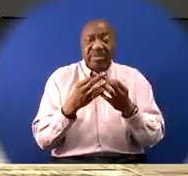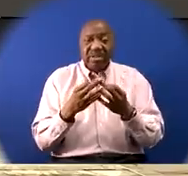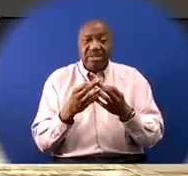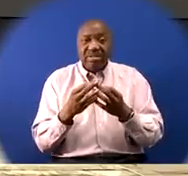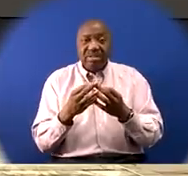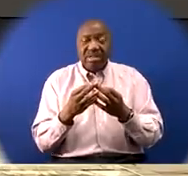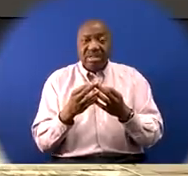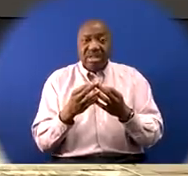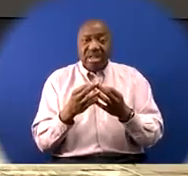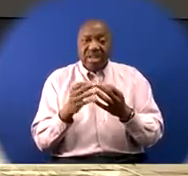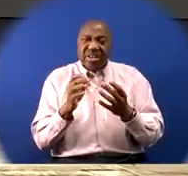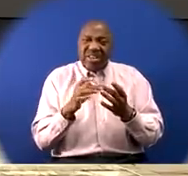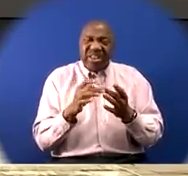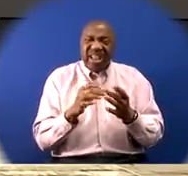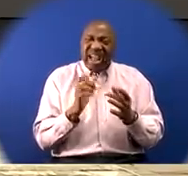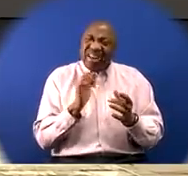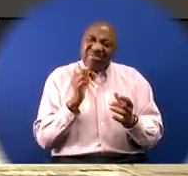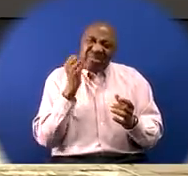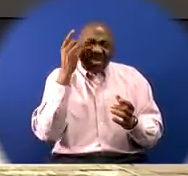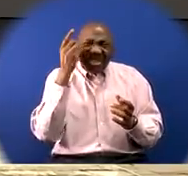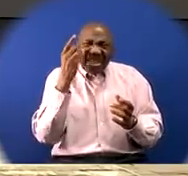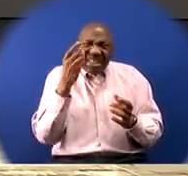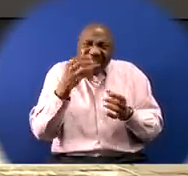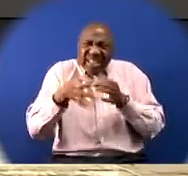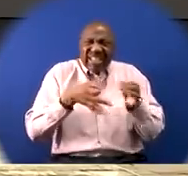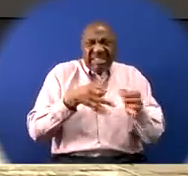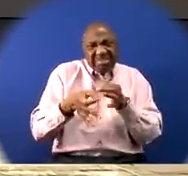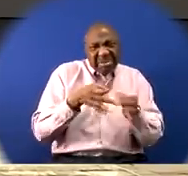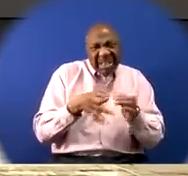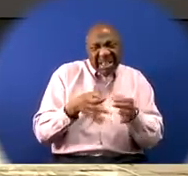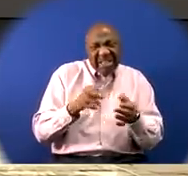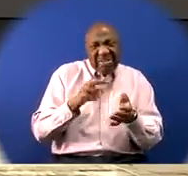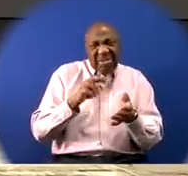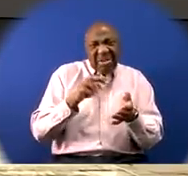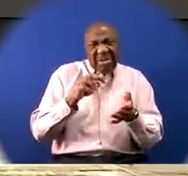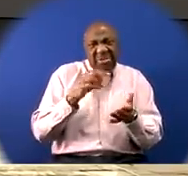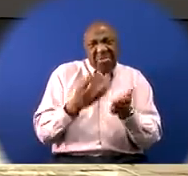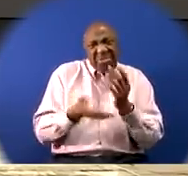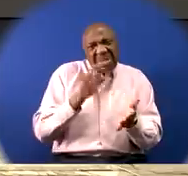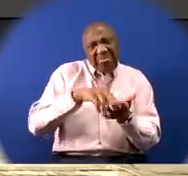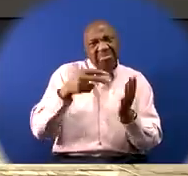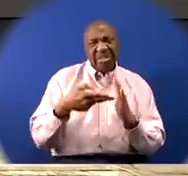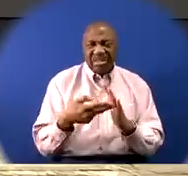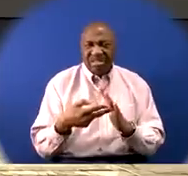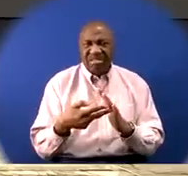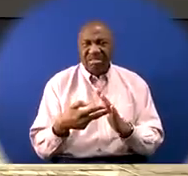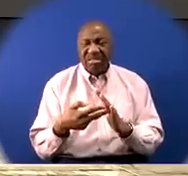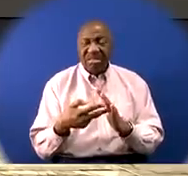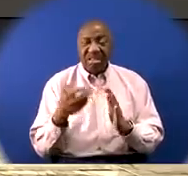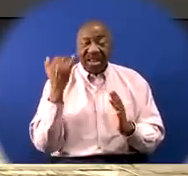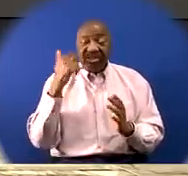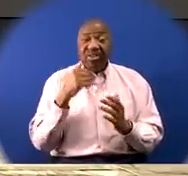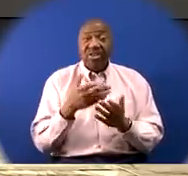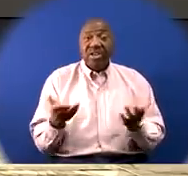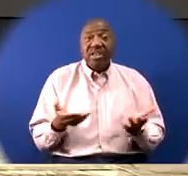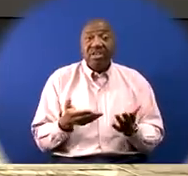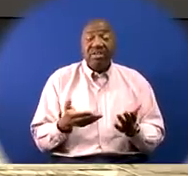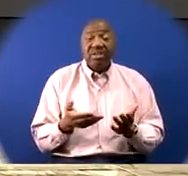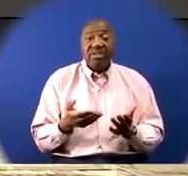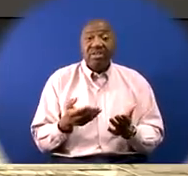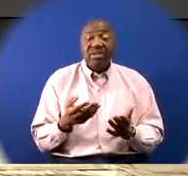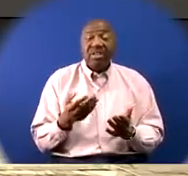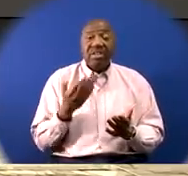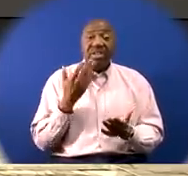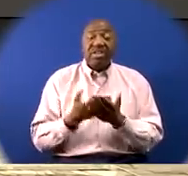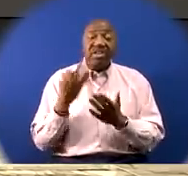who will explain it to you, help you to know exactly what salvation through Jesus Christ really means. If you're here on this Good Friday afternoon, you